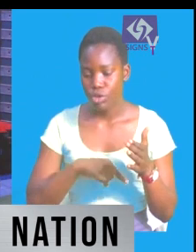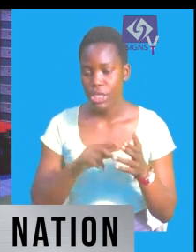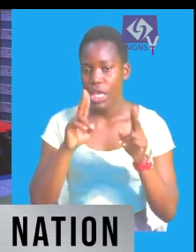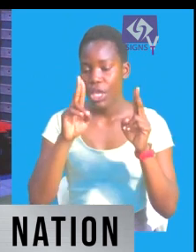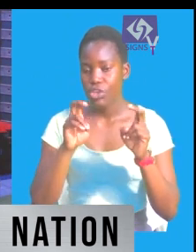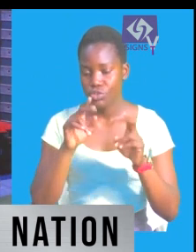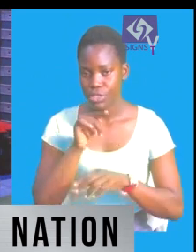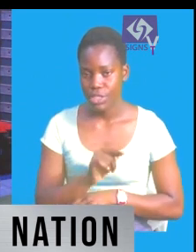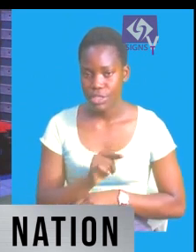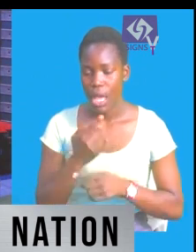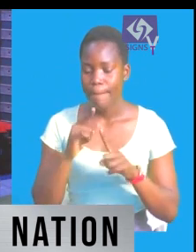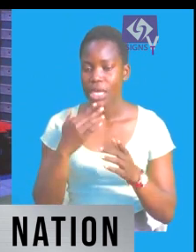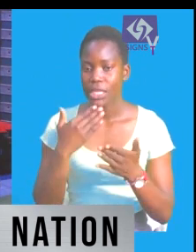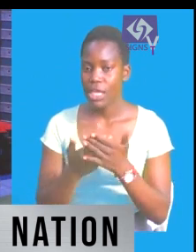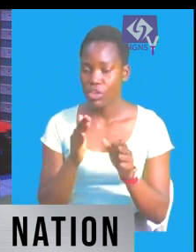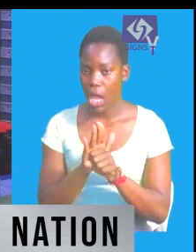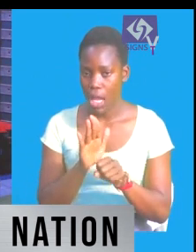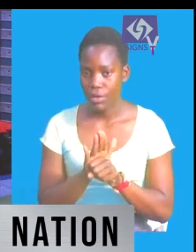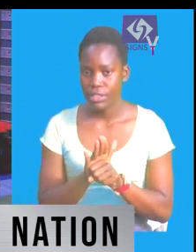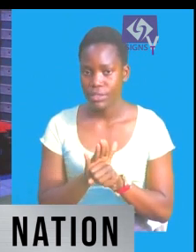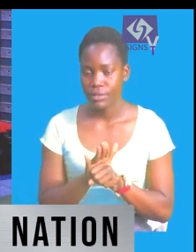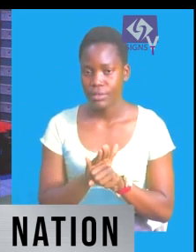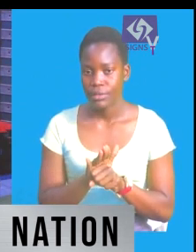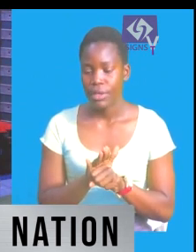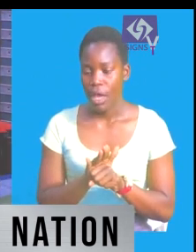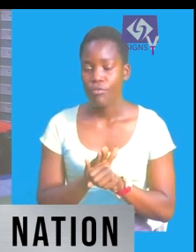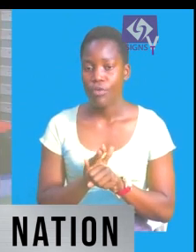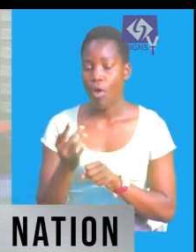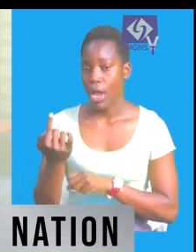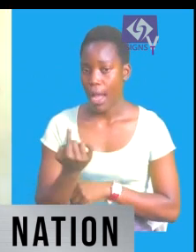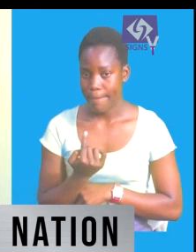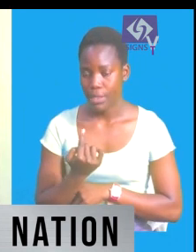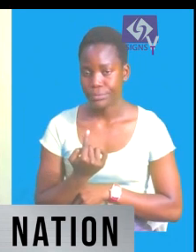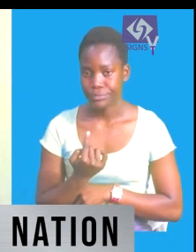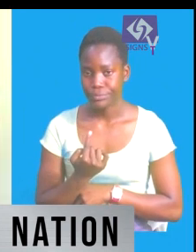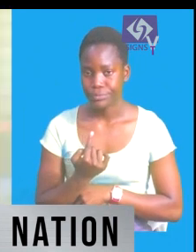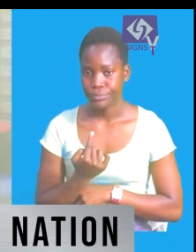issues. But thanks a lot for being with us today.